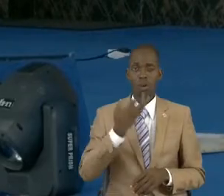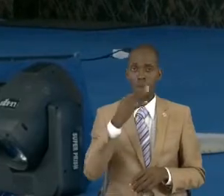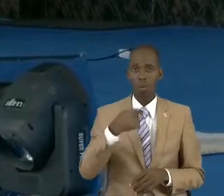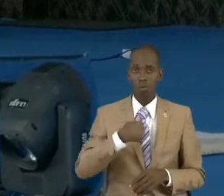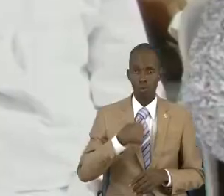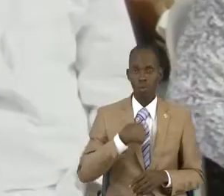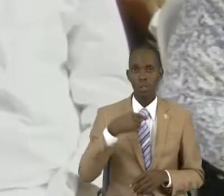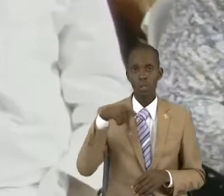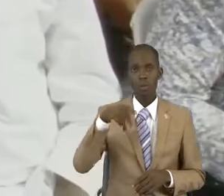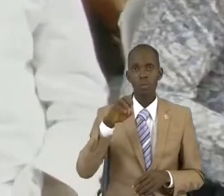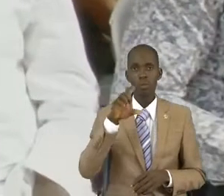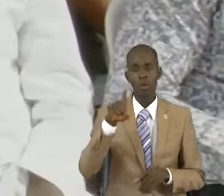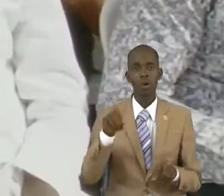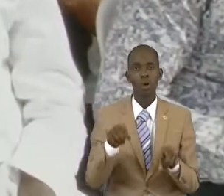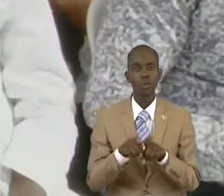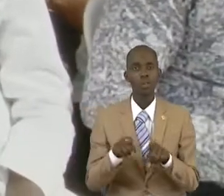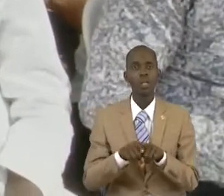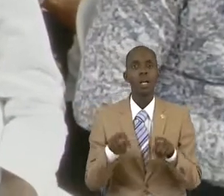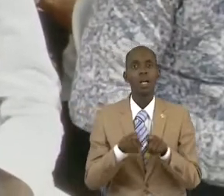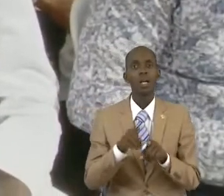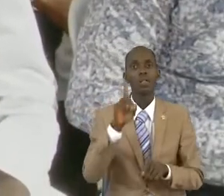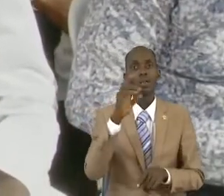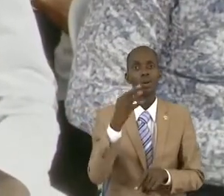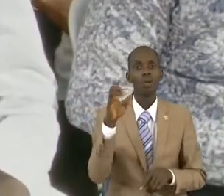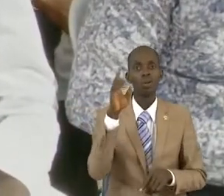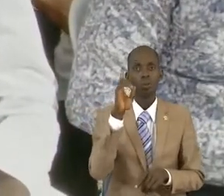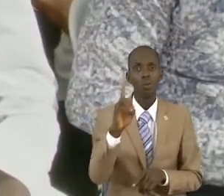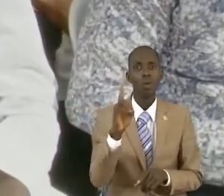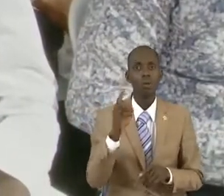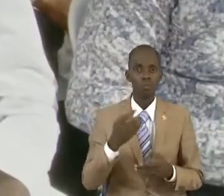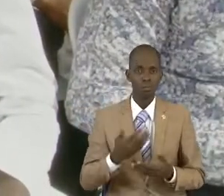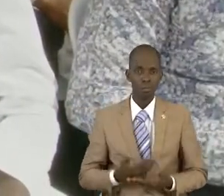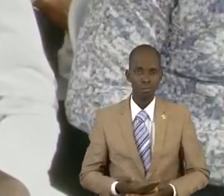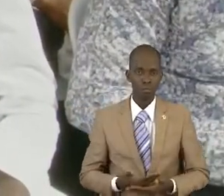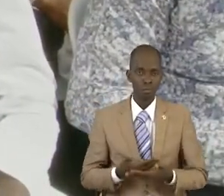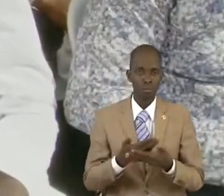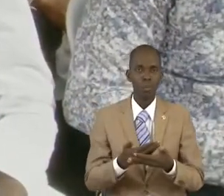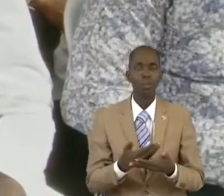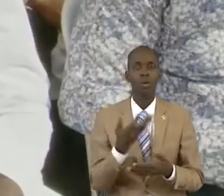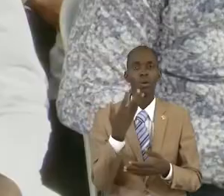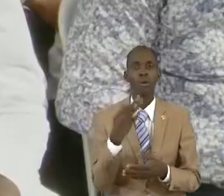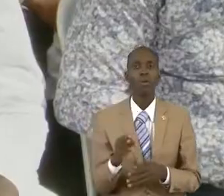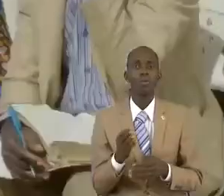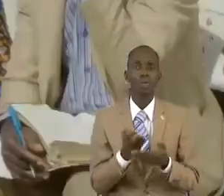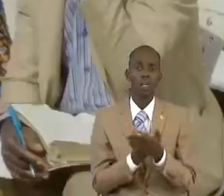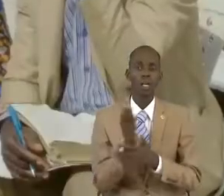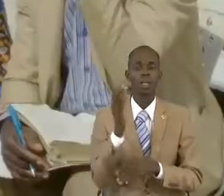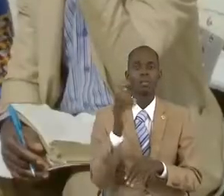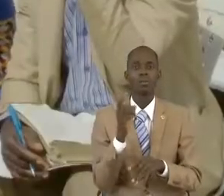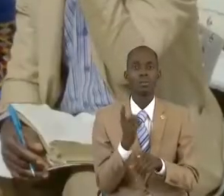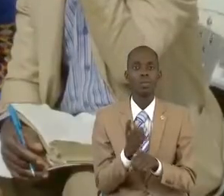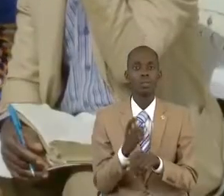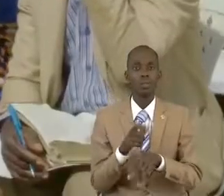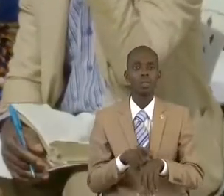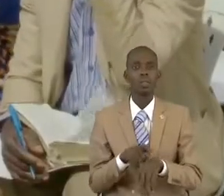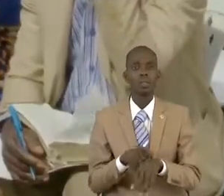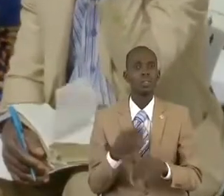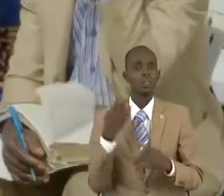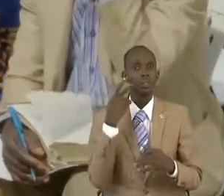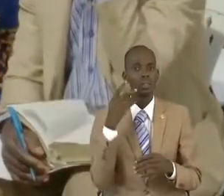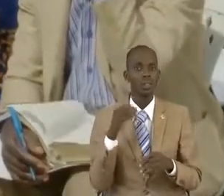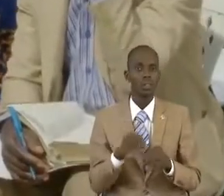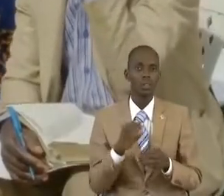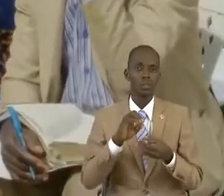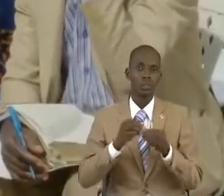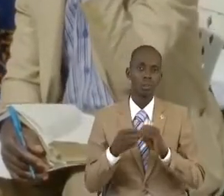one born out of due time. We're coming into number three here.